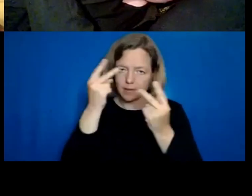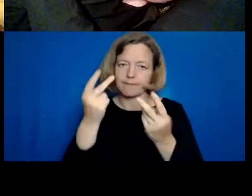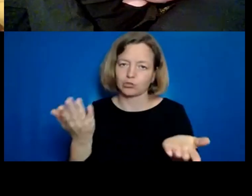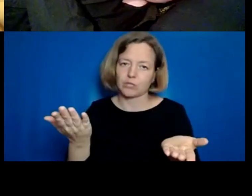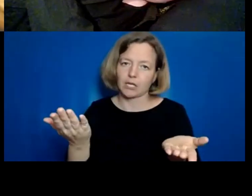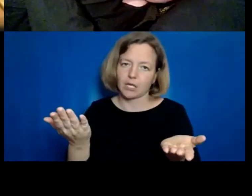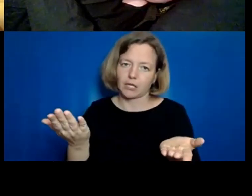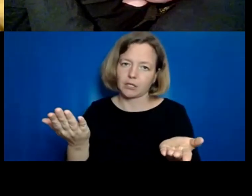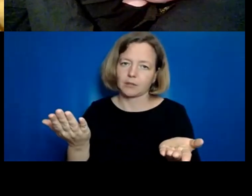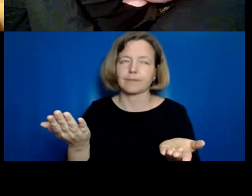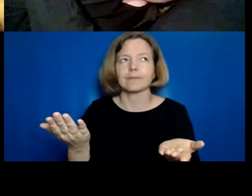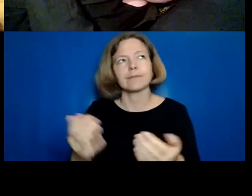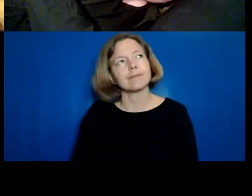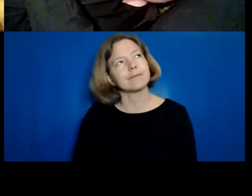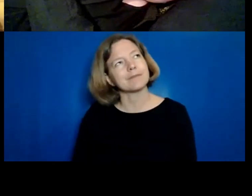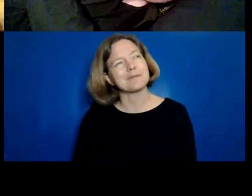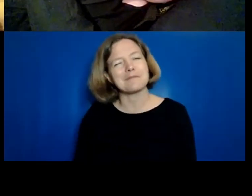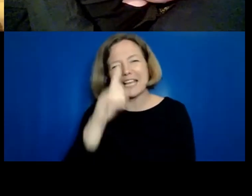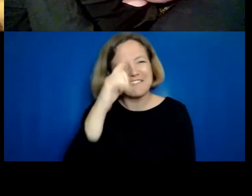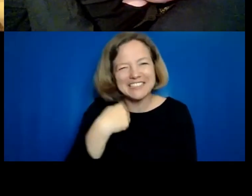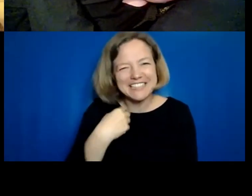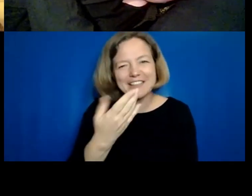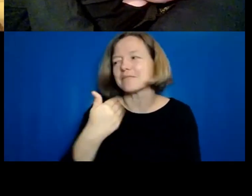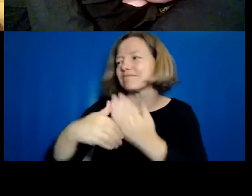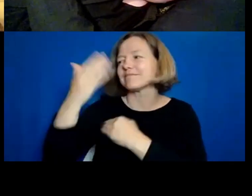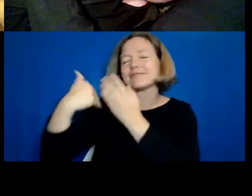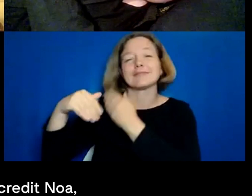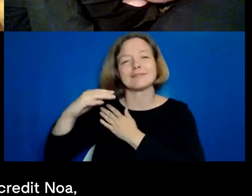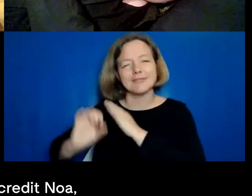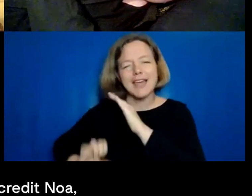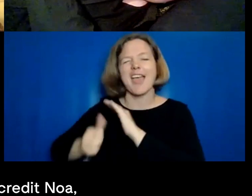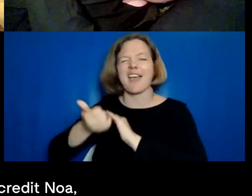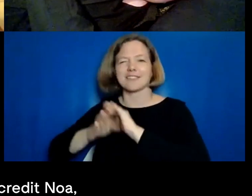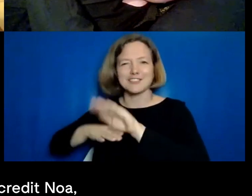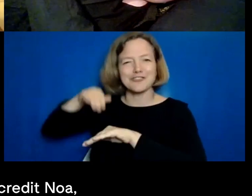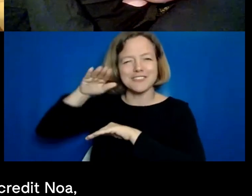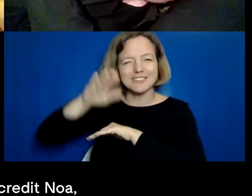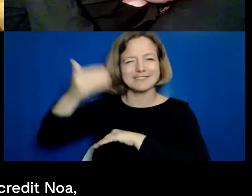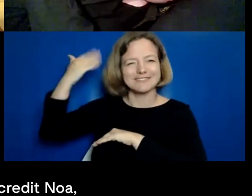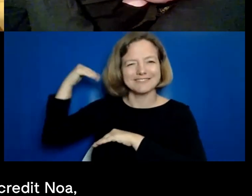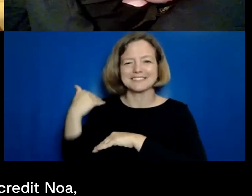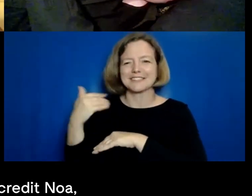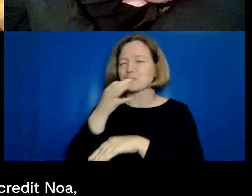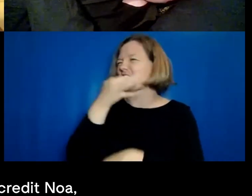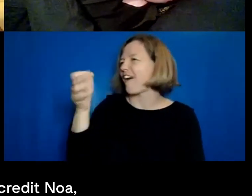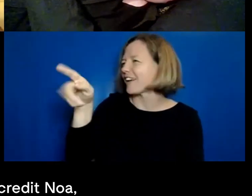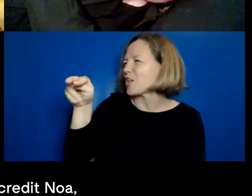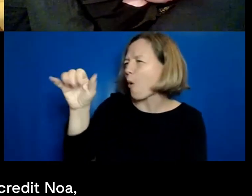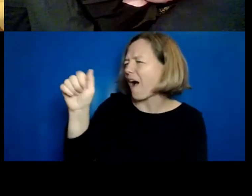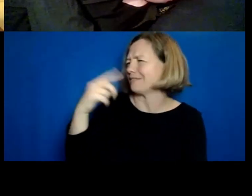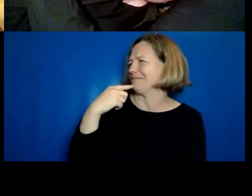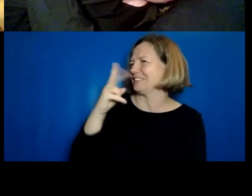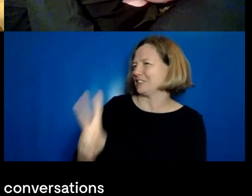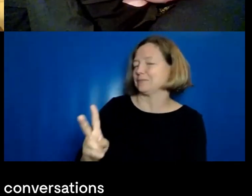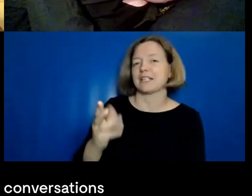very early, I mean, actually, I think, to be completely honest, I have to credit Noah, because we had early